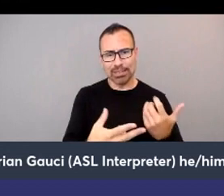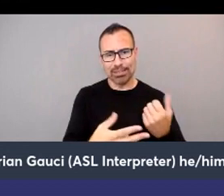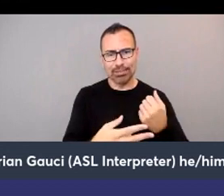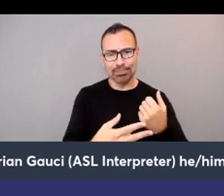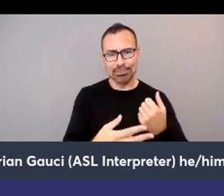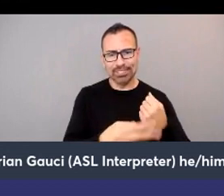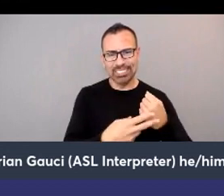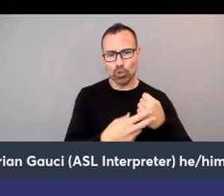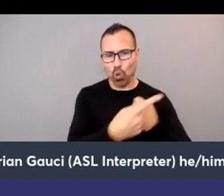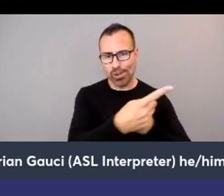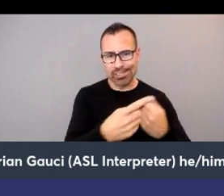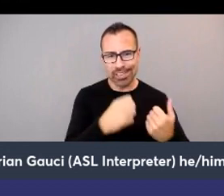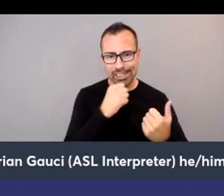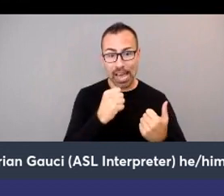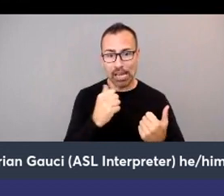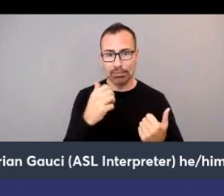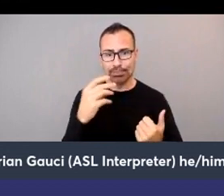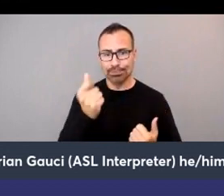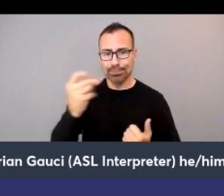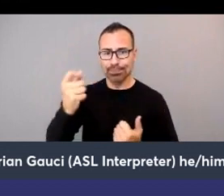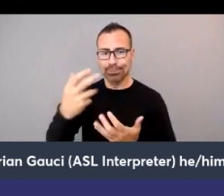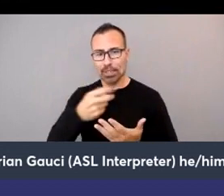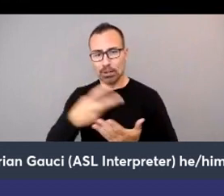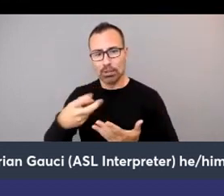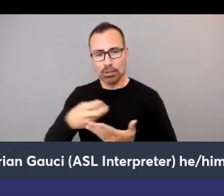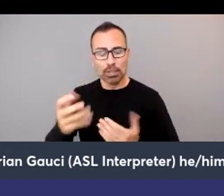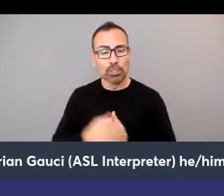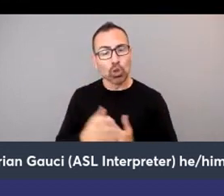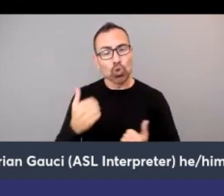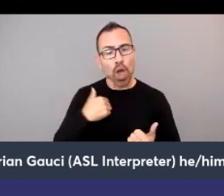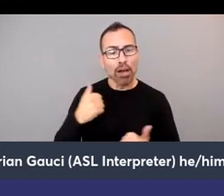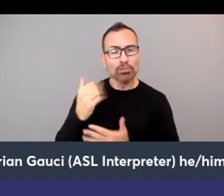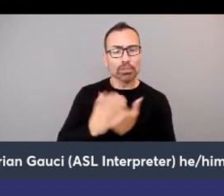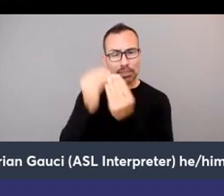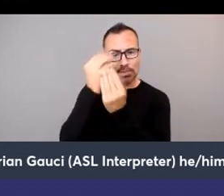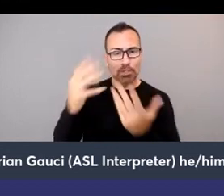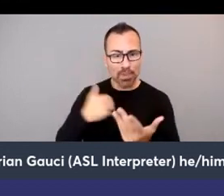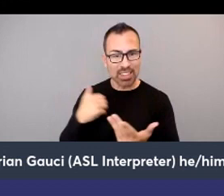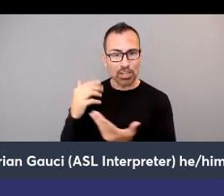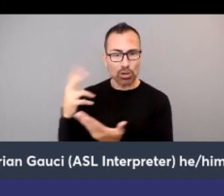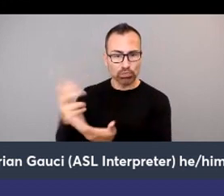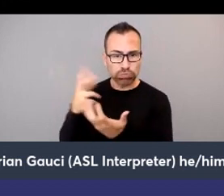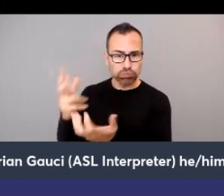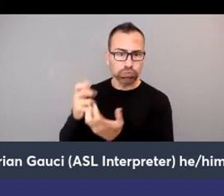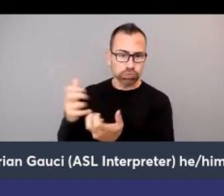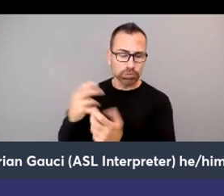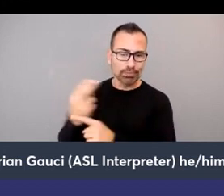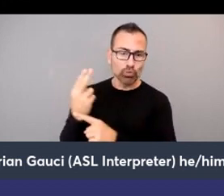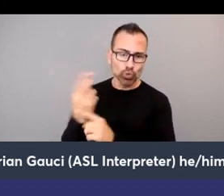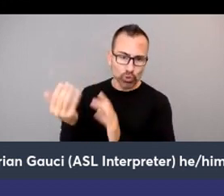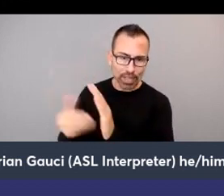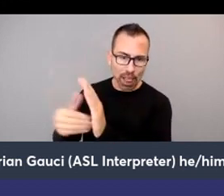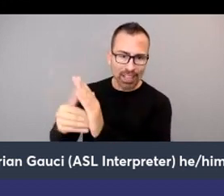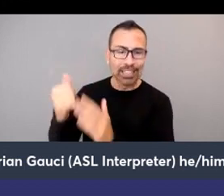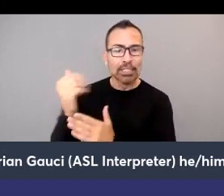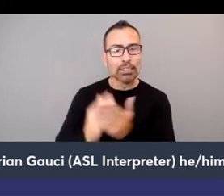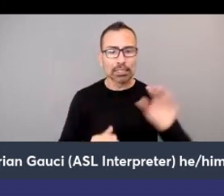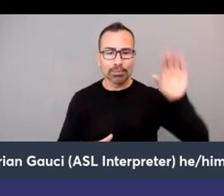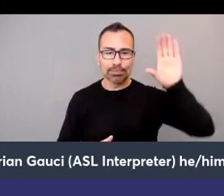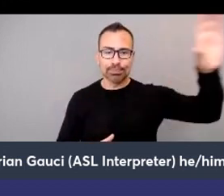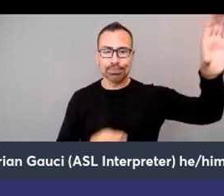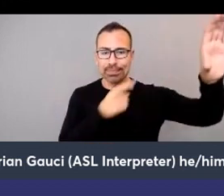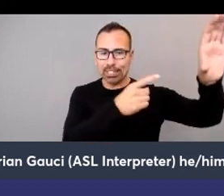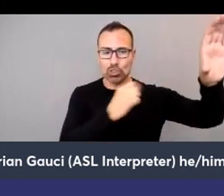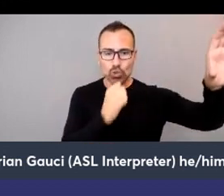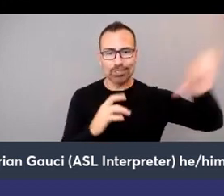have a very distinguished workload that you have hot data and warm data. Very cool. Very cool.